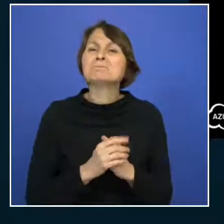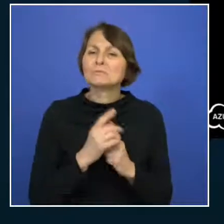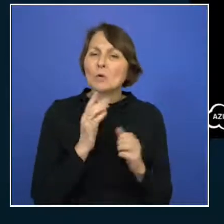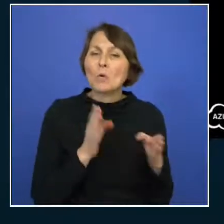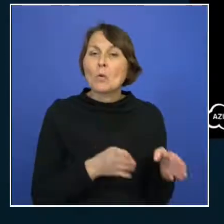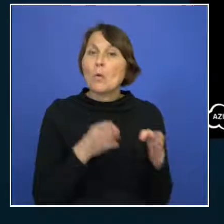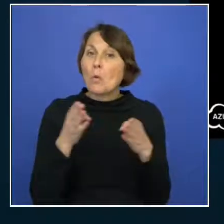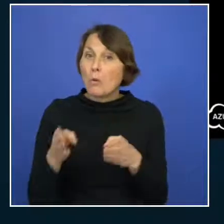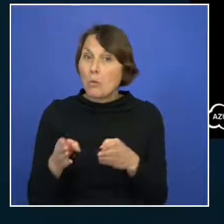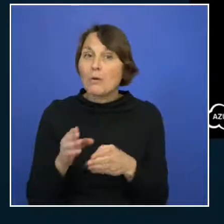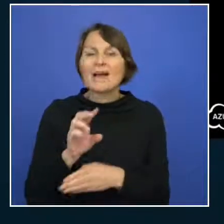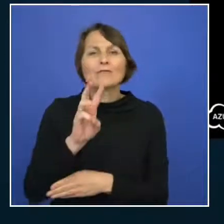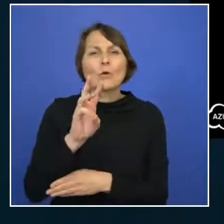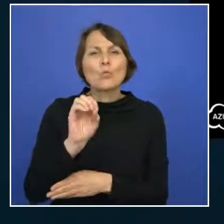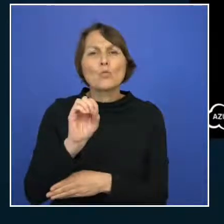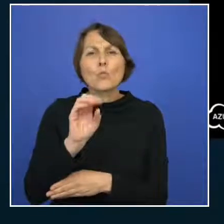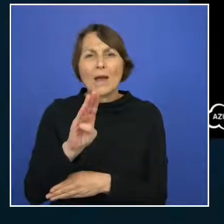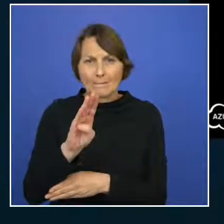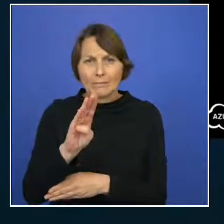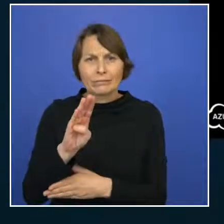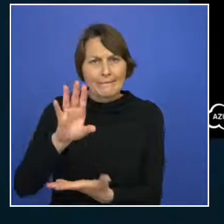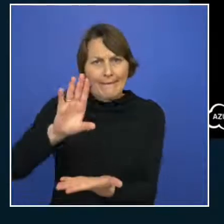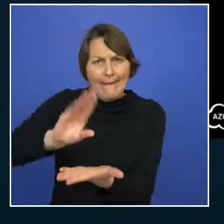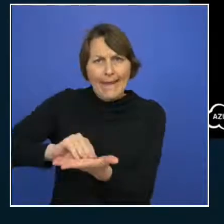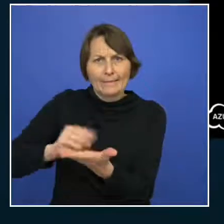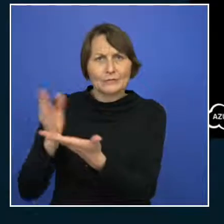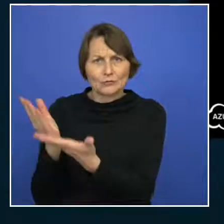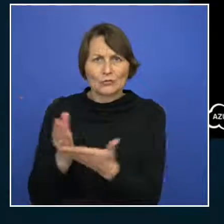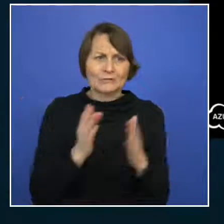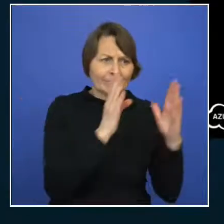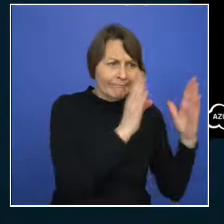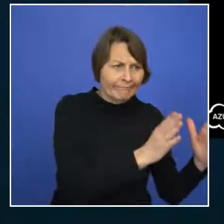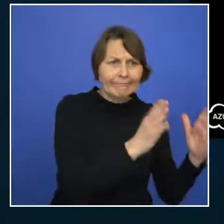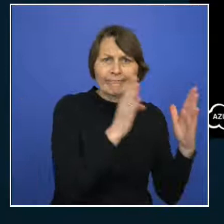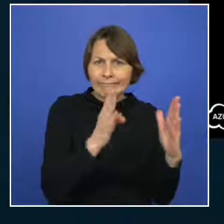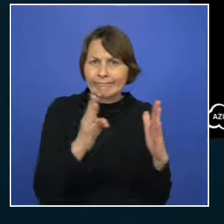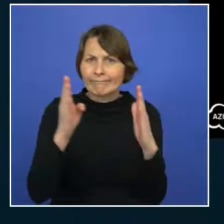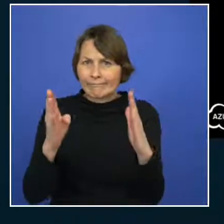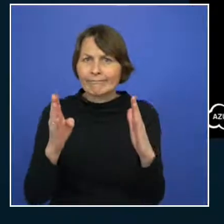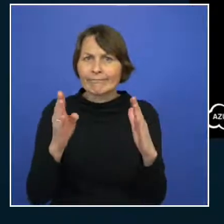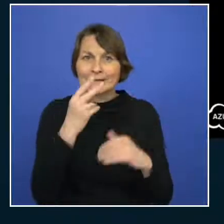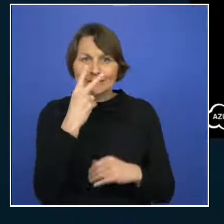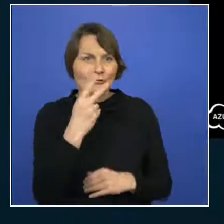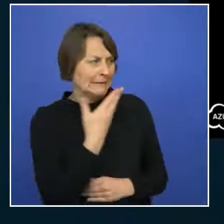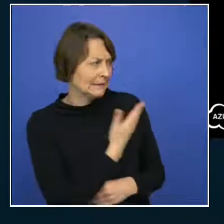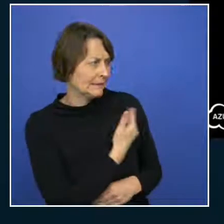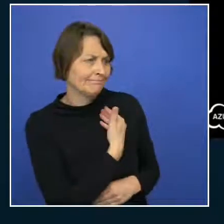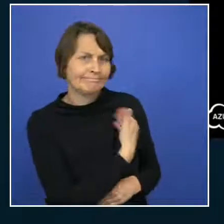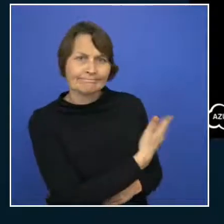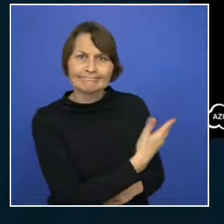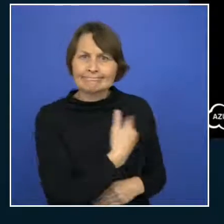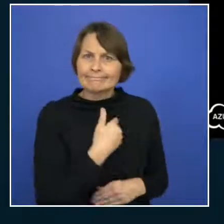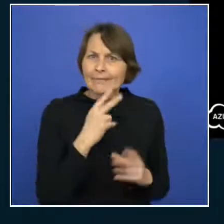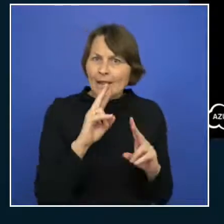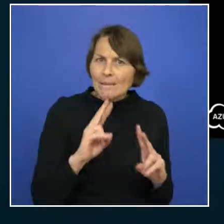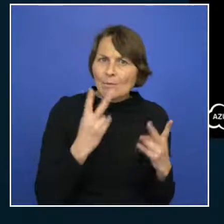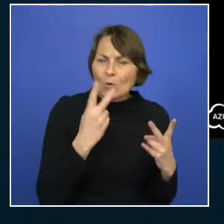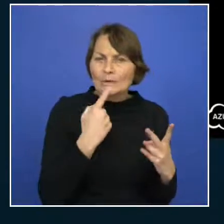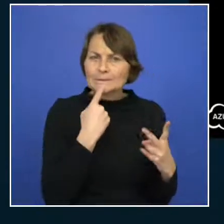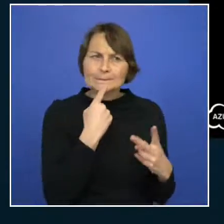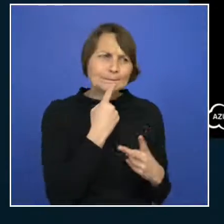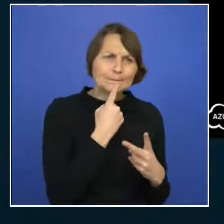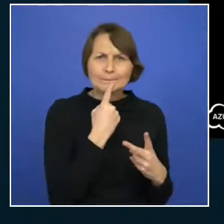is also a powerful platform as a service. So it is important to choose the right